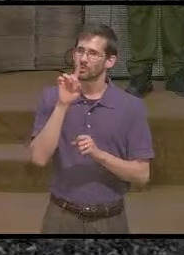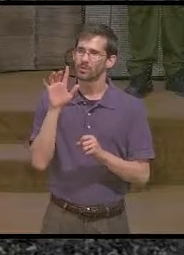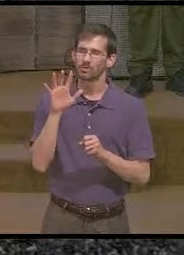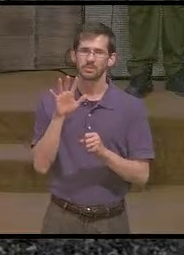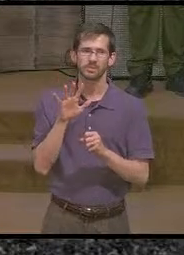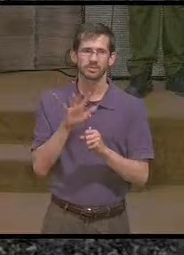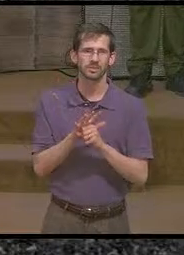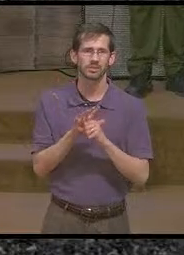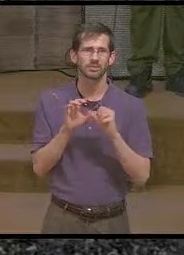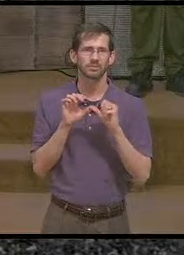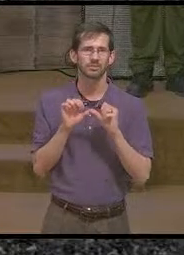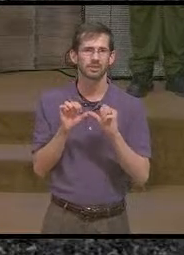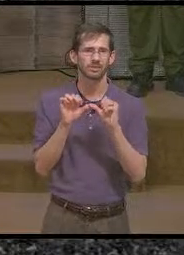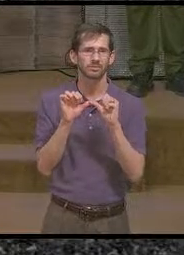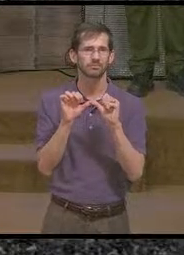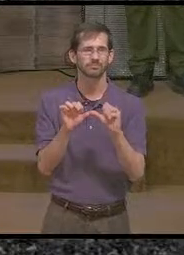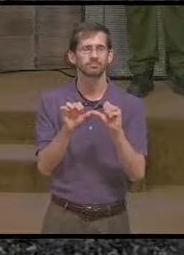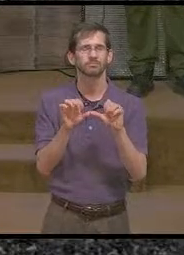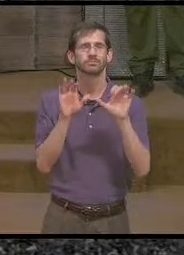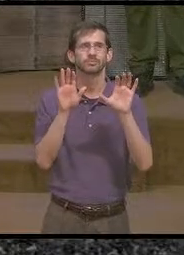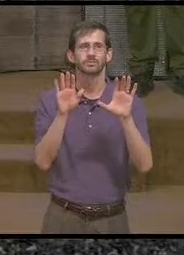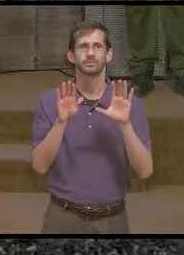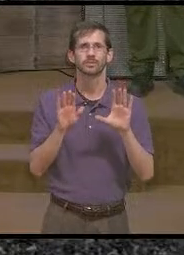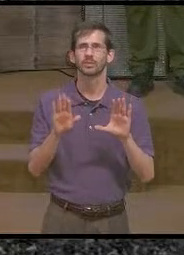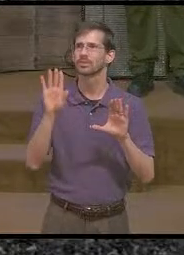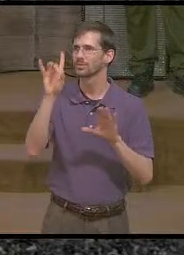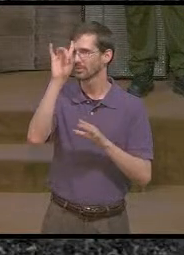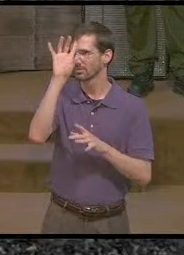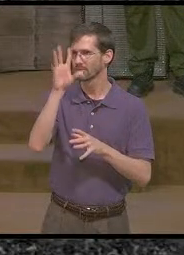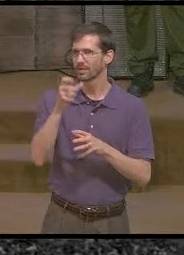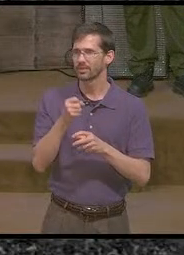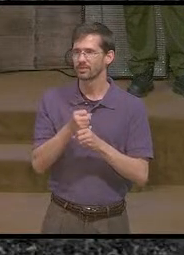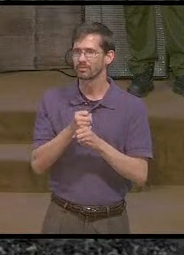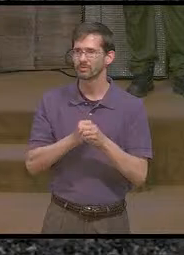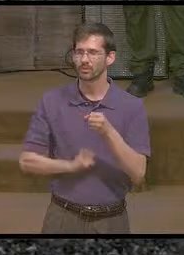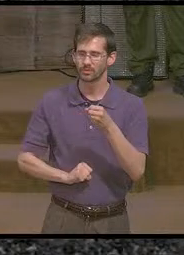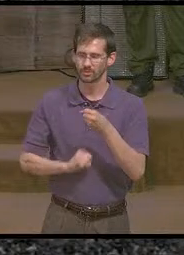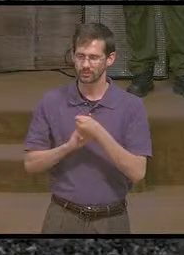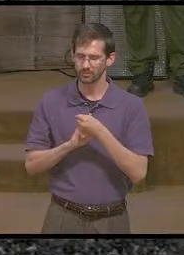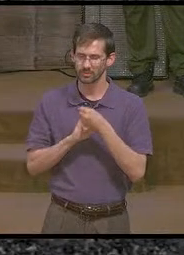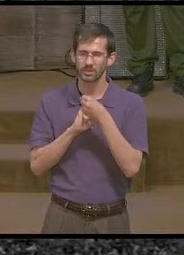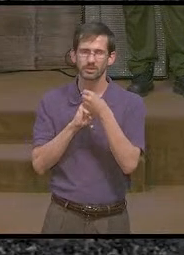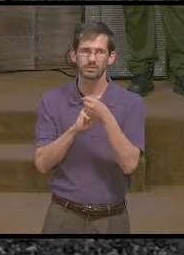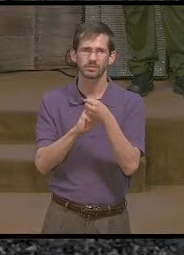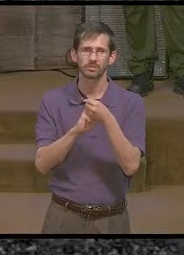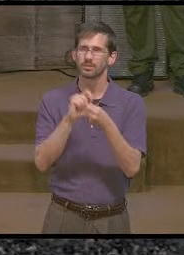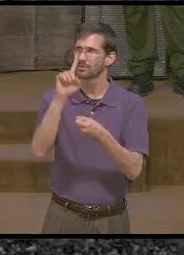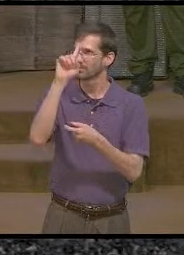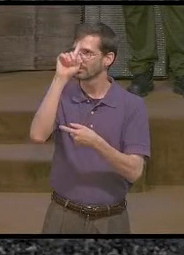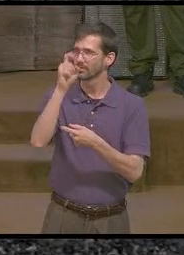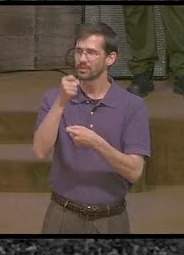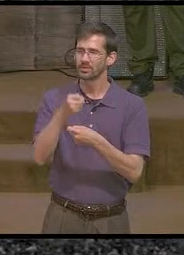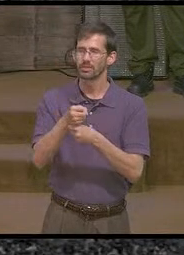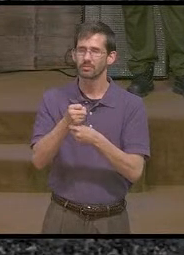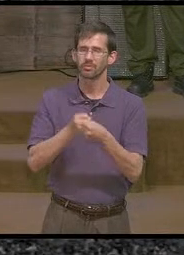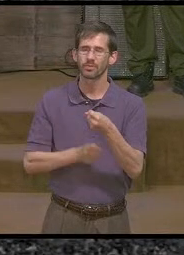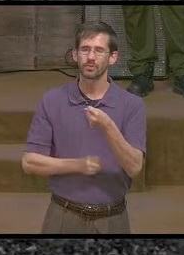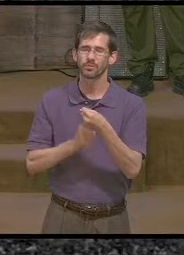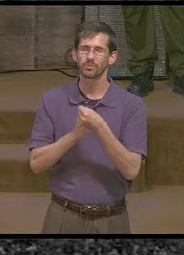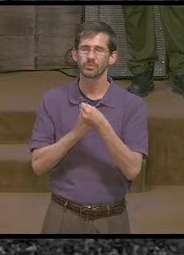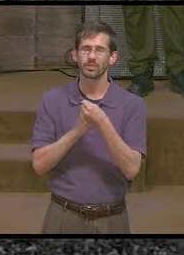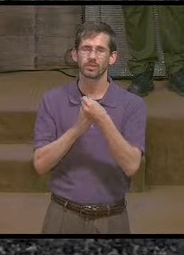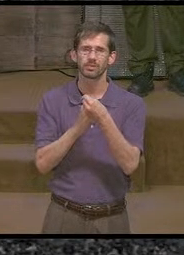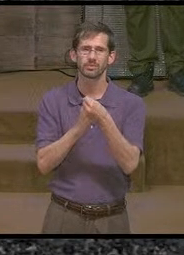Your promise still stands. Great is your faithfulness,